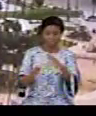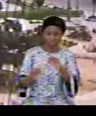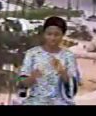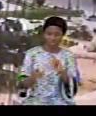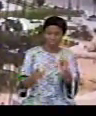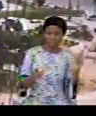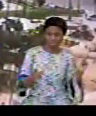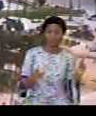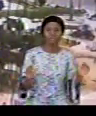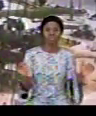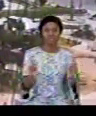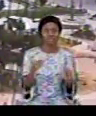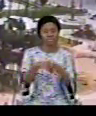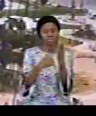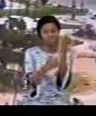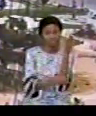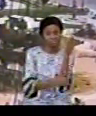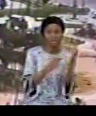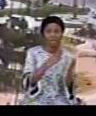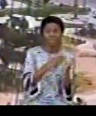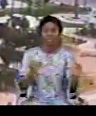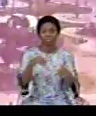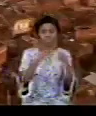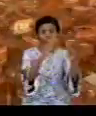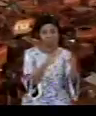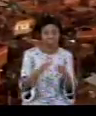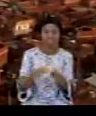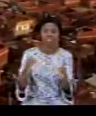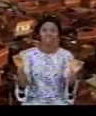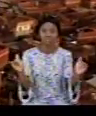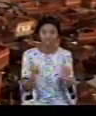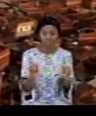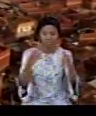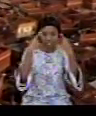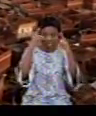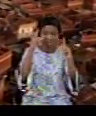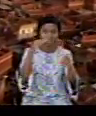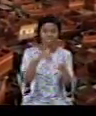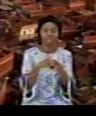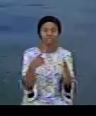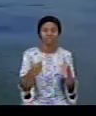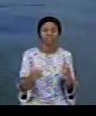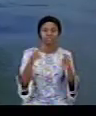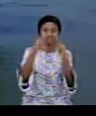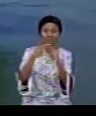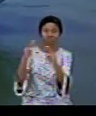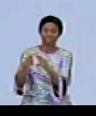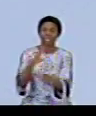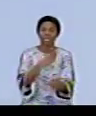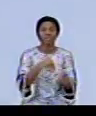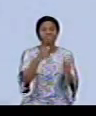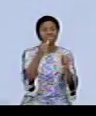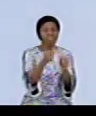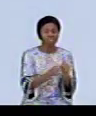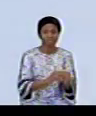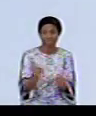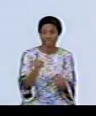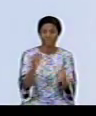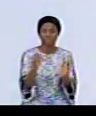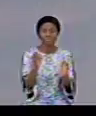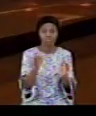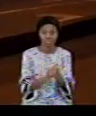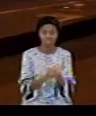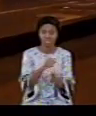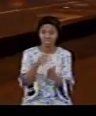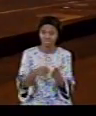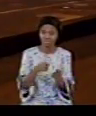same success we see in the town the same success we see in the town that same success will see in the village and everywhere that there is